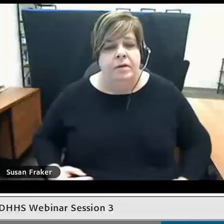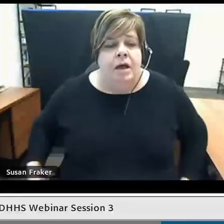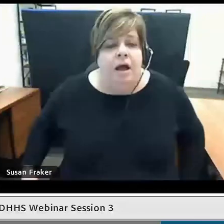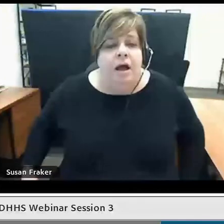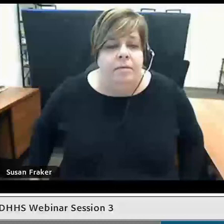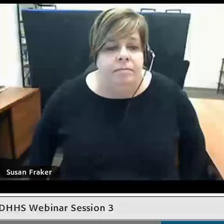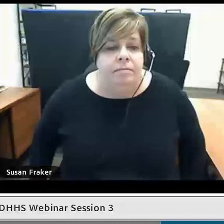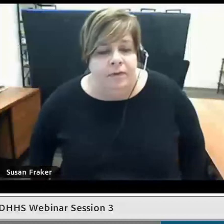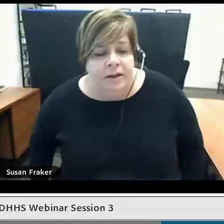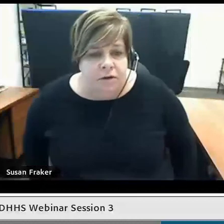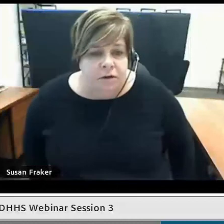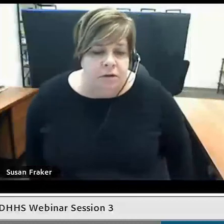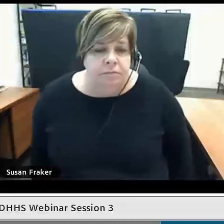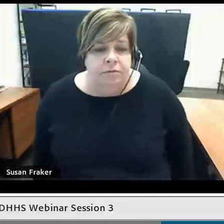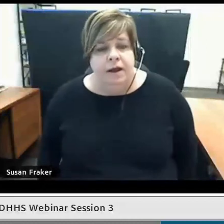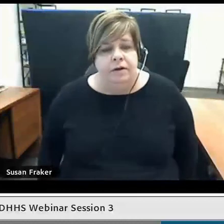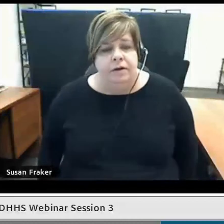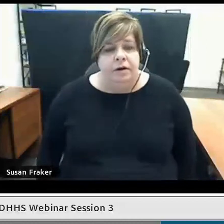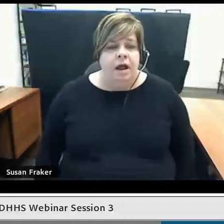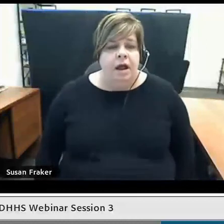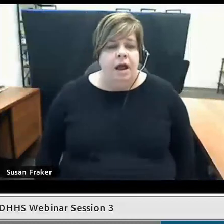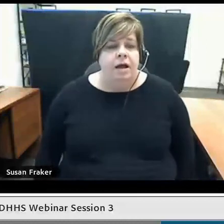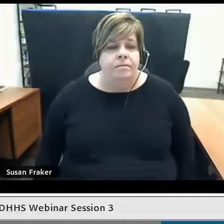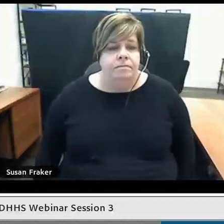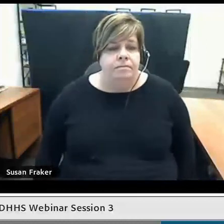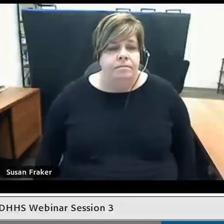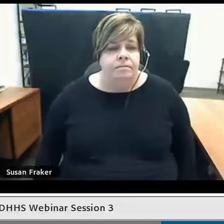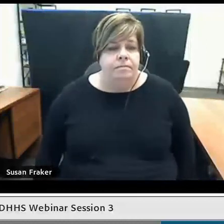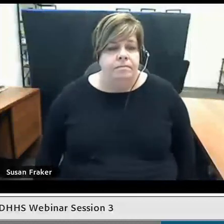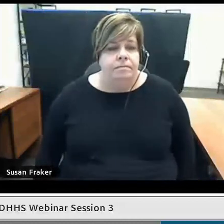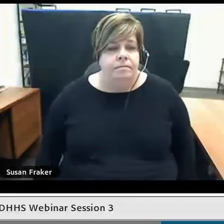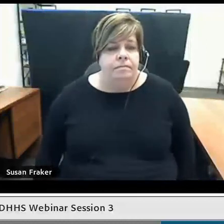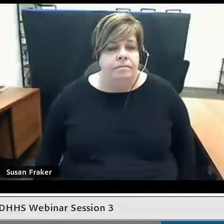of professional provider